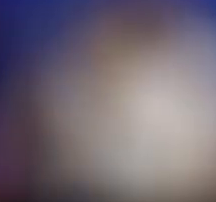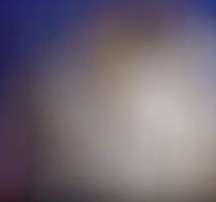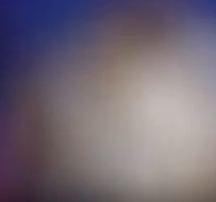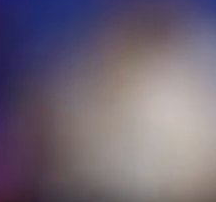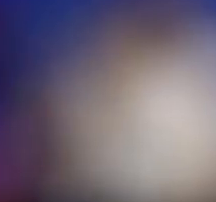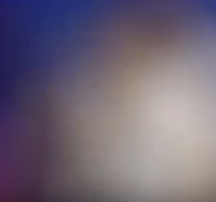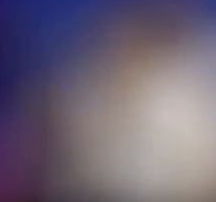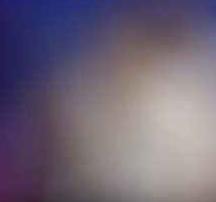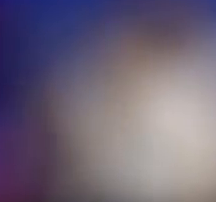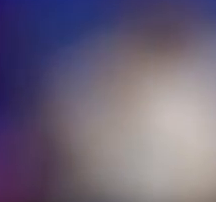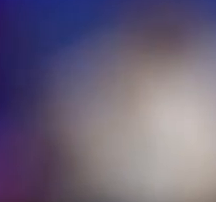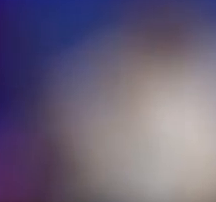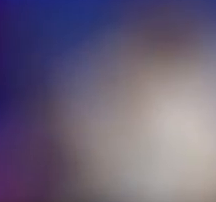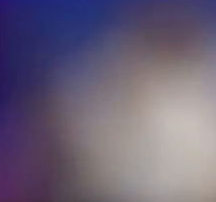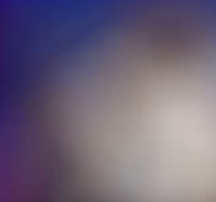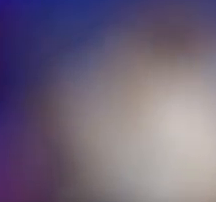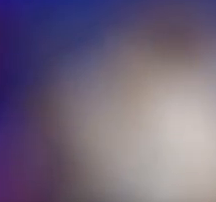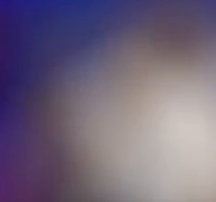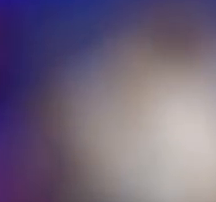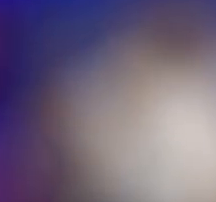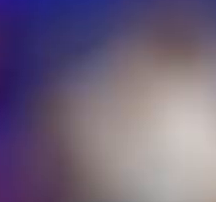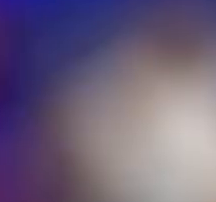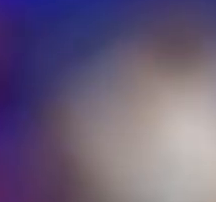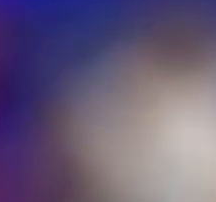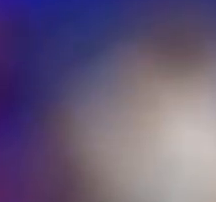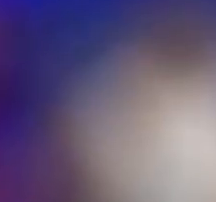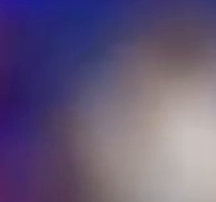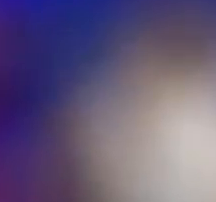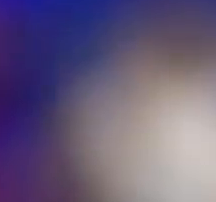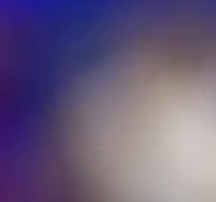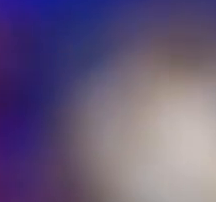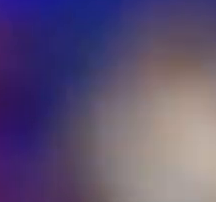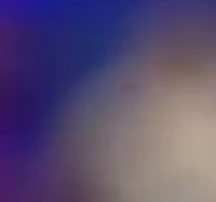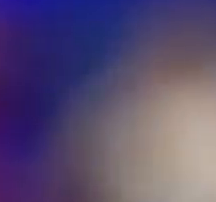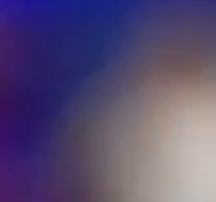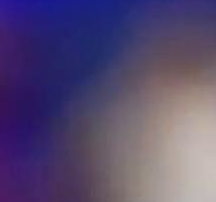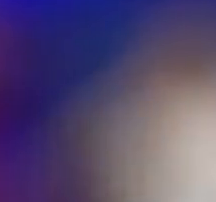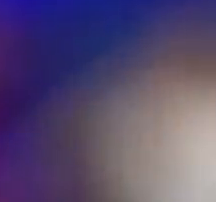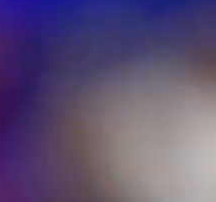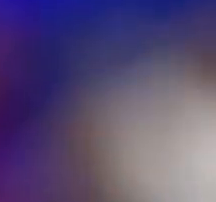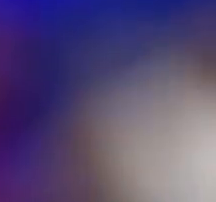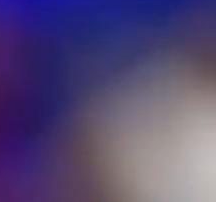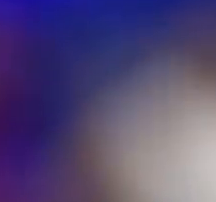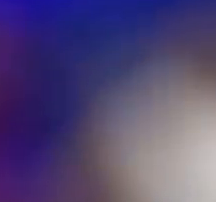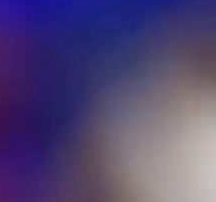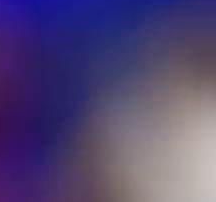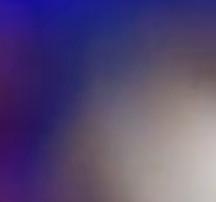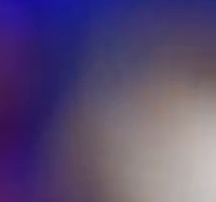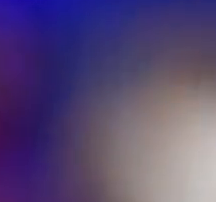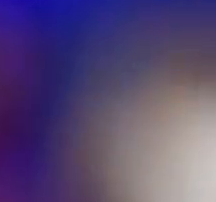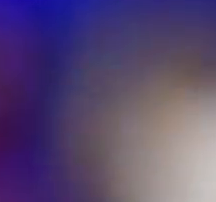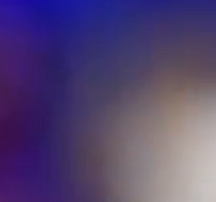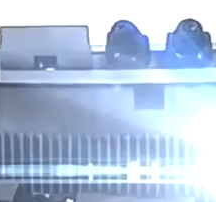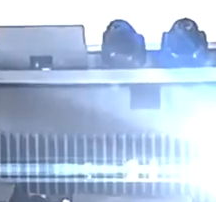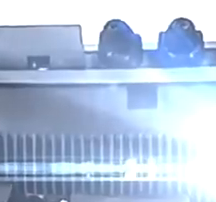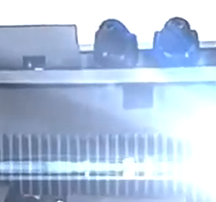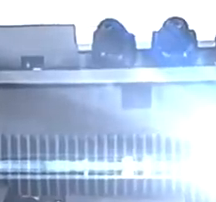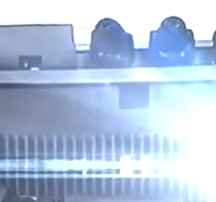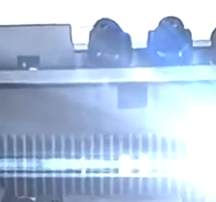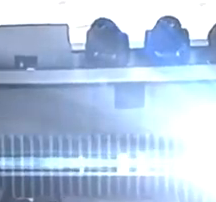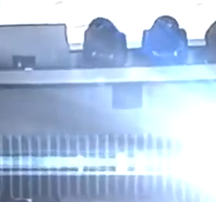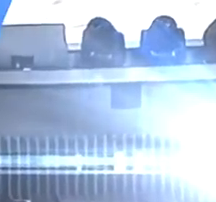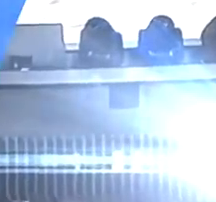Wheeler Avenue! The best is yet to come!